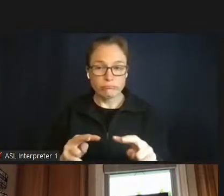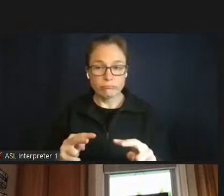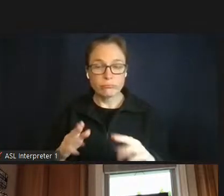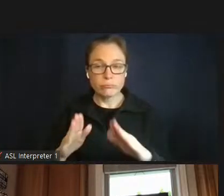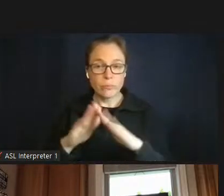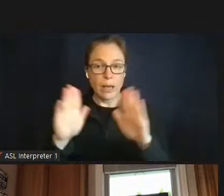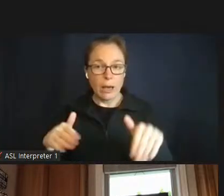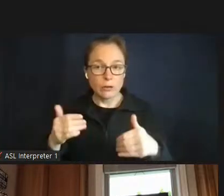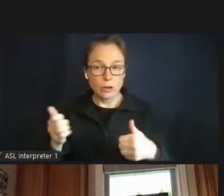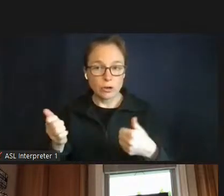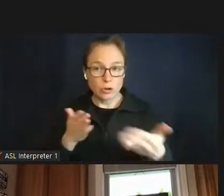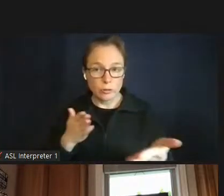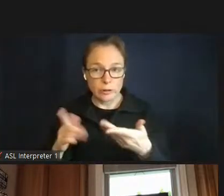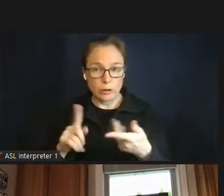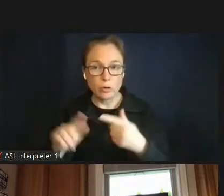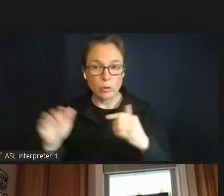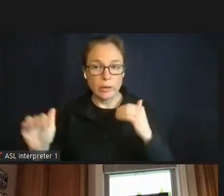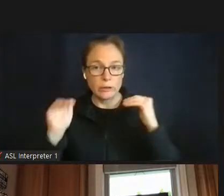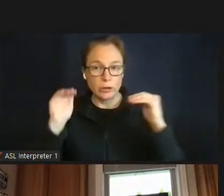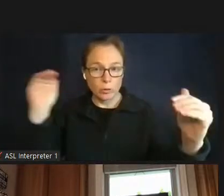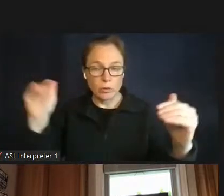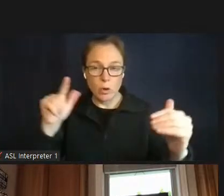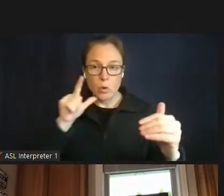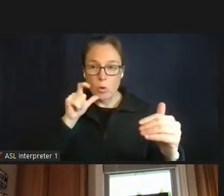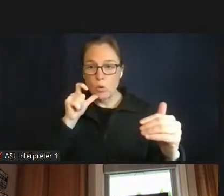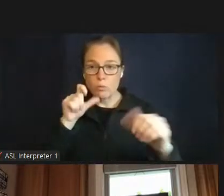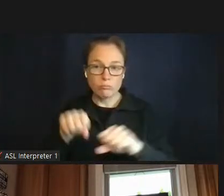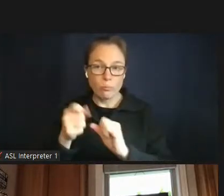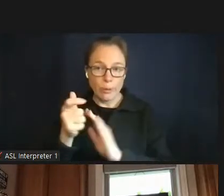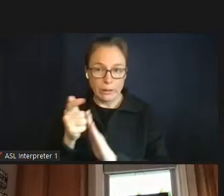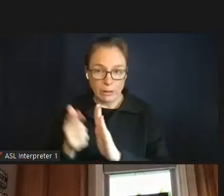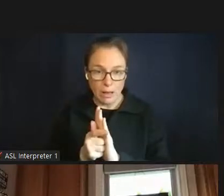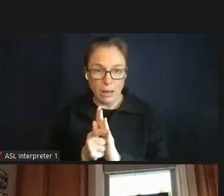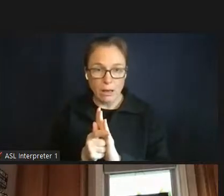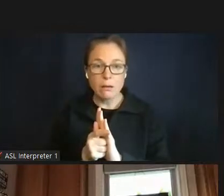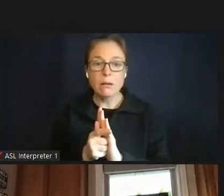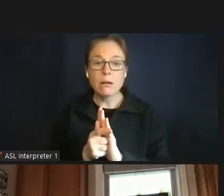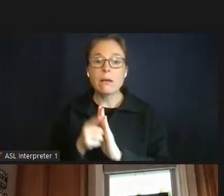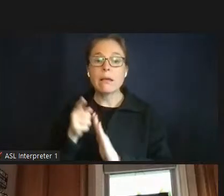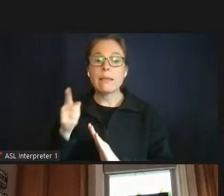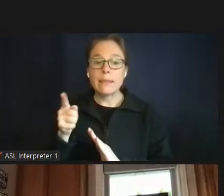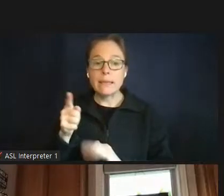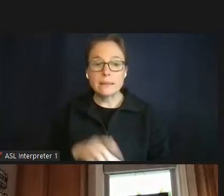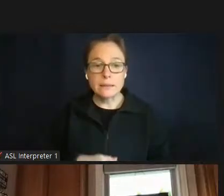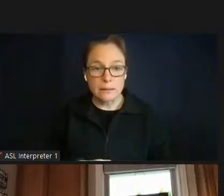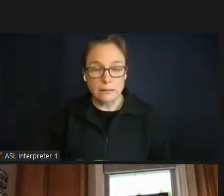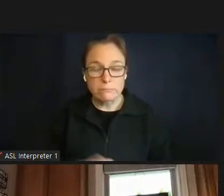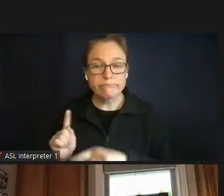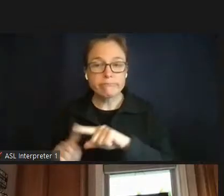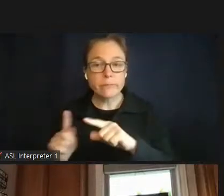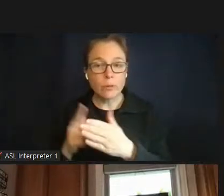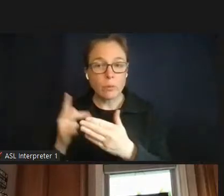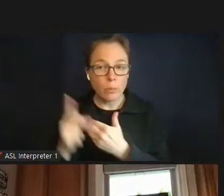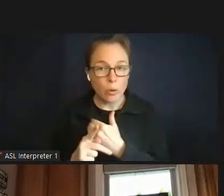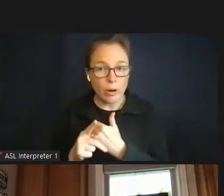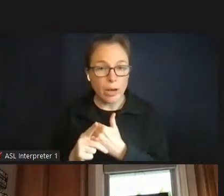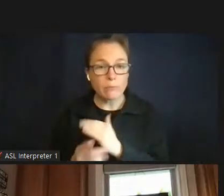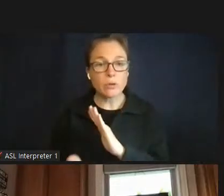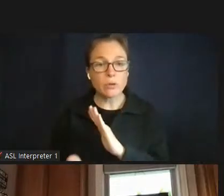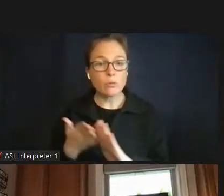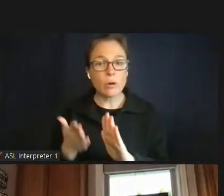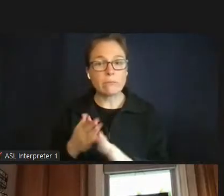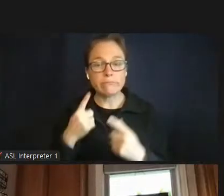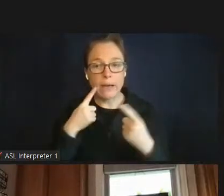Correction Center to the adult offender population. They do this through research-supported programs that facilitate effective